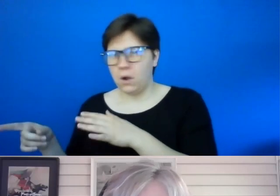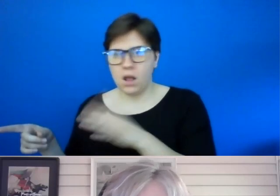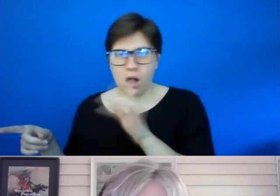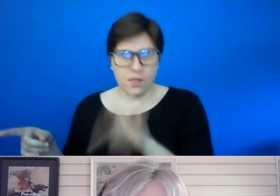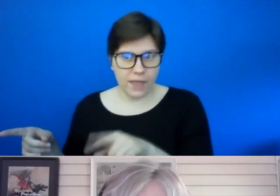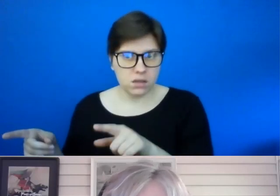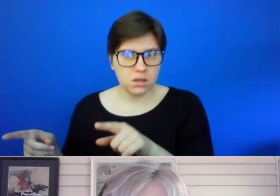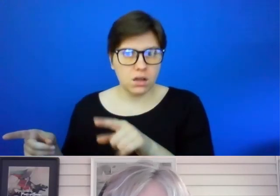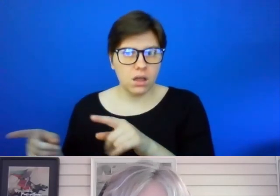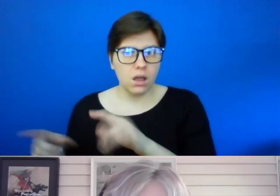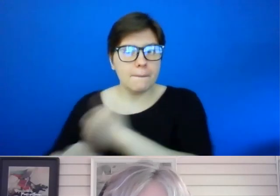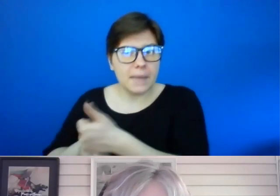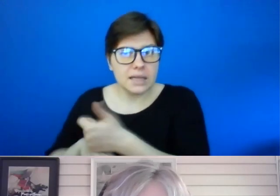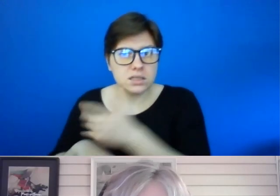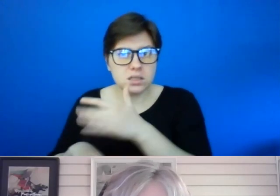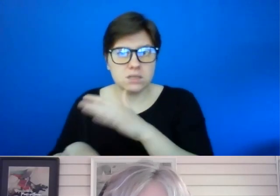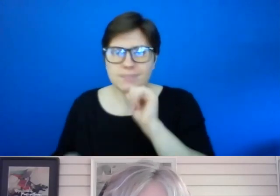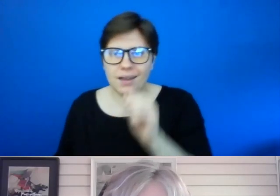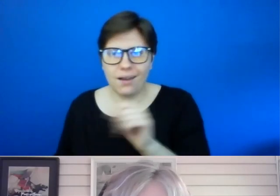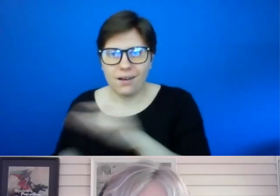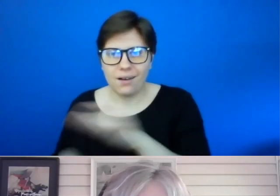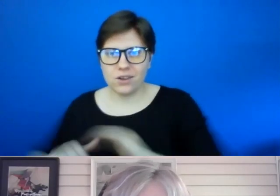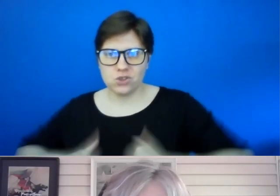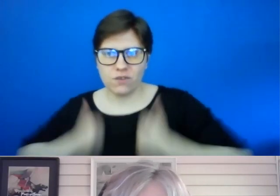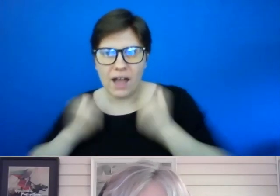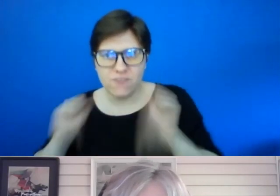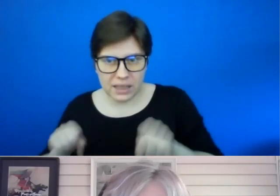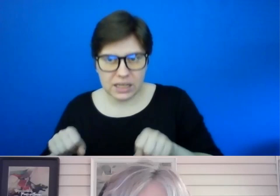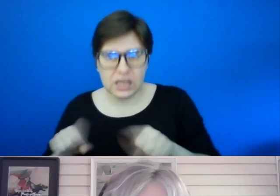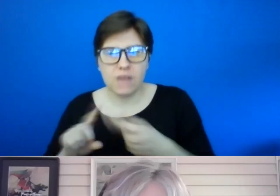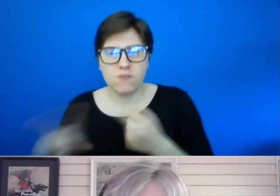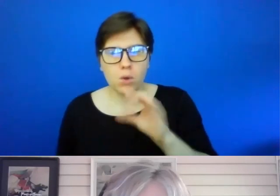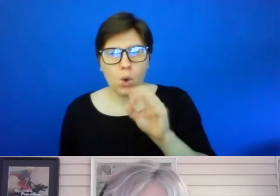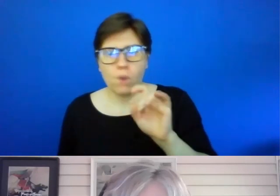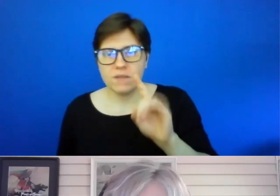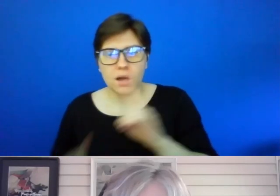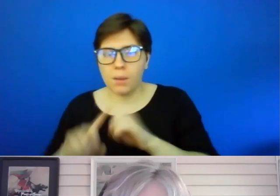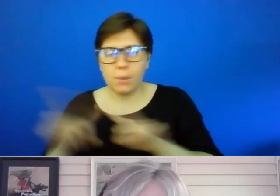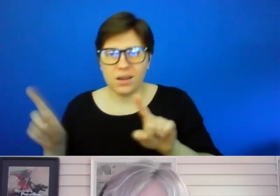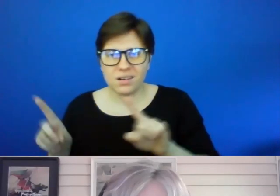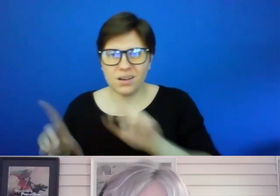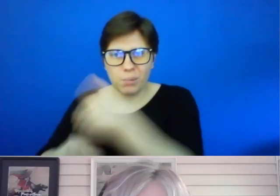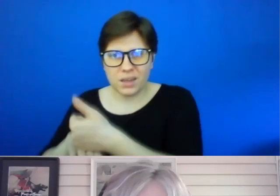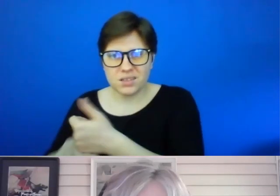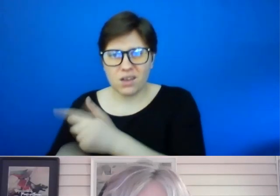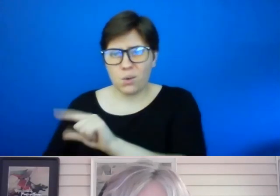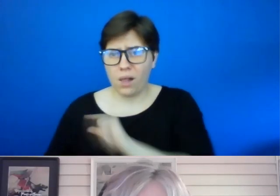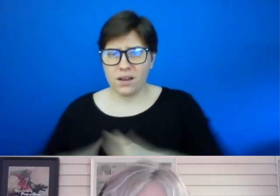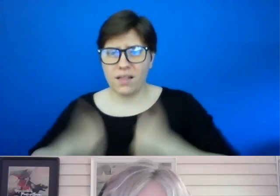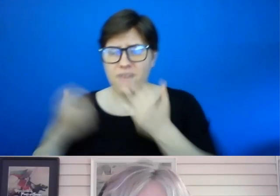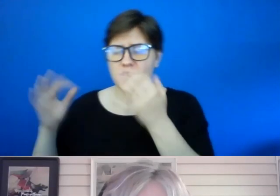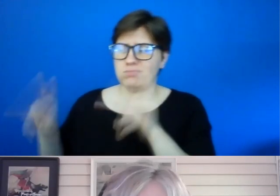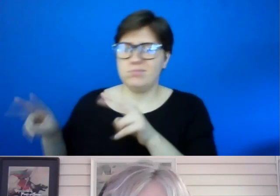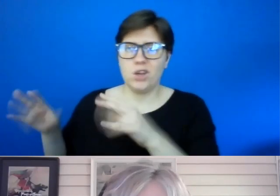were based not on probability of survivability from COVID, but just based on outright quality of life judgments that it's